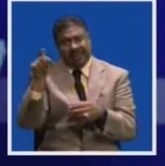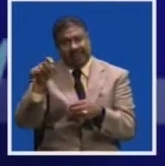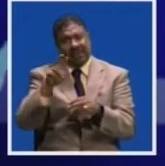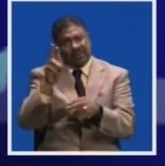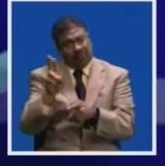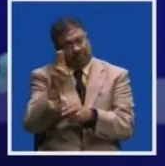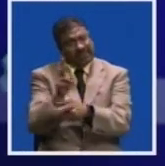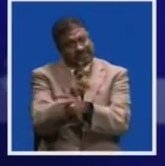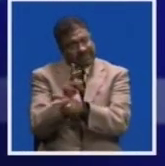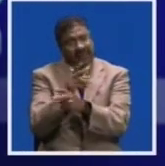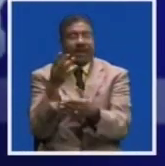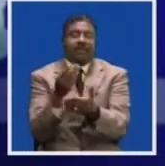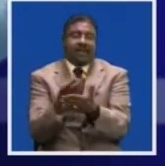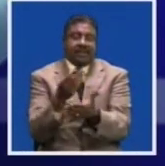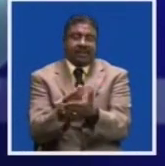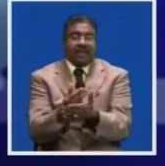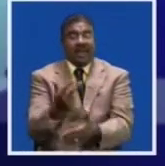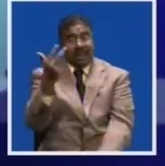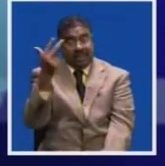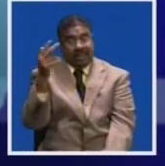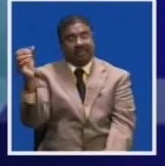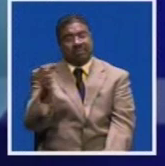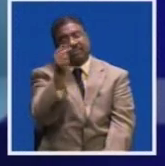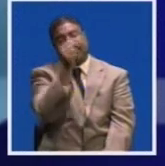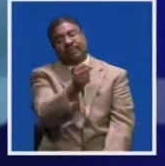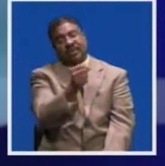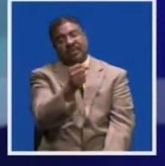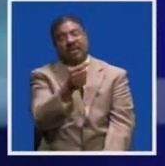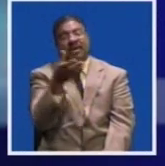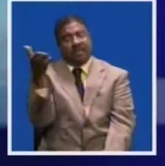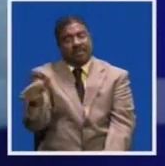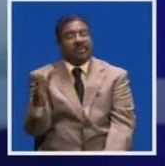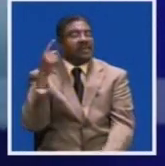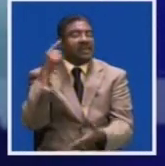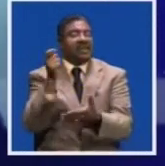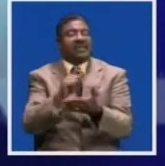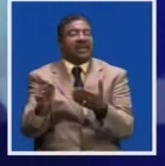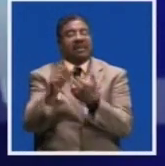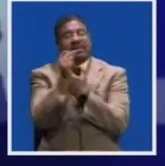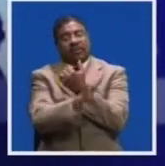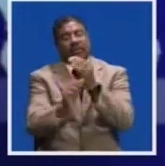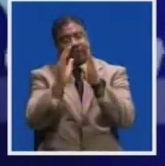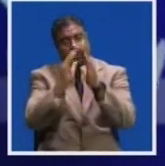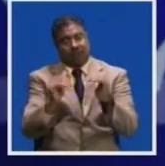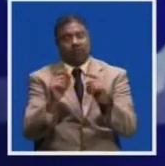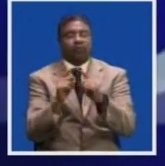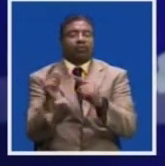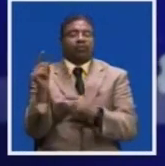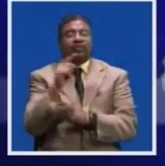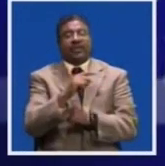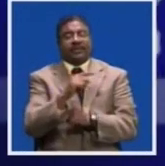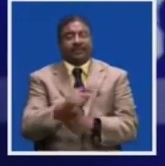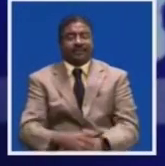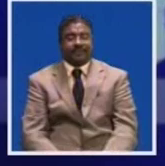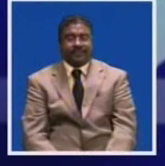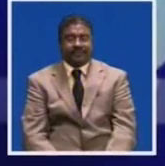said this when he swore in 3 permanent secretaries during a swearing-in ceremony held at State House in Lusaka today. Sharon Kunda